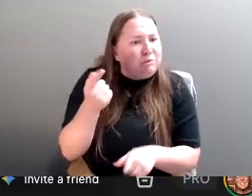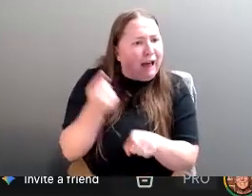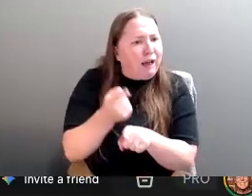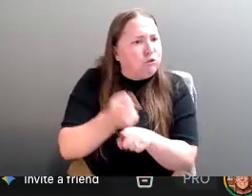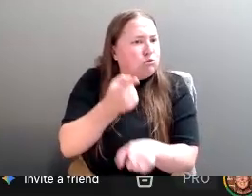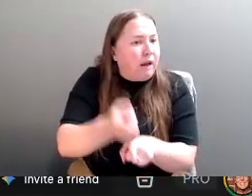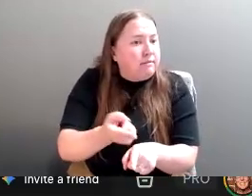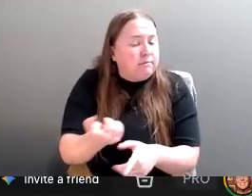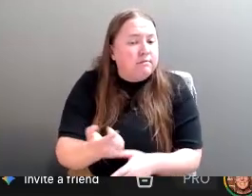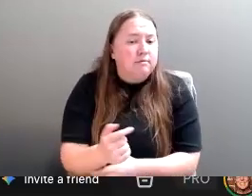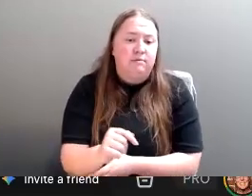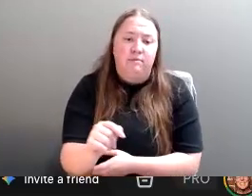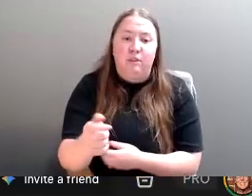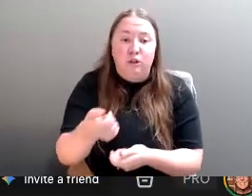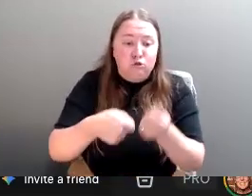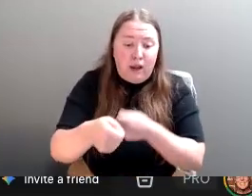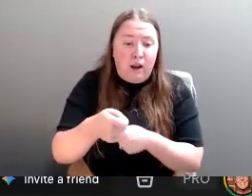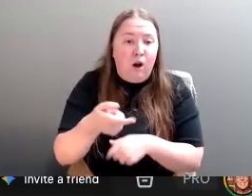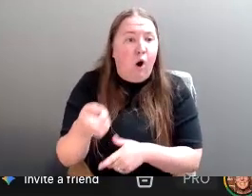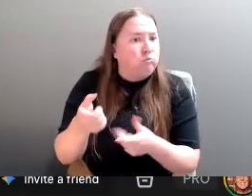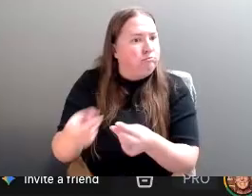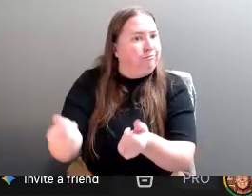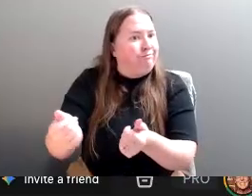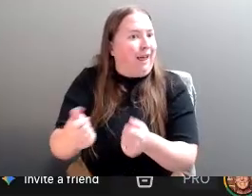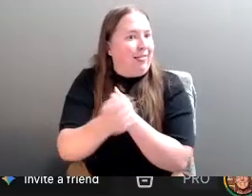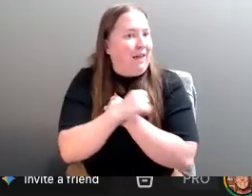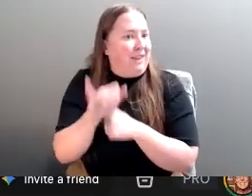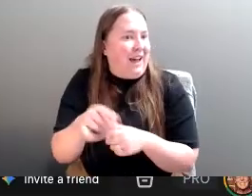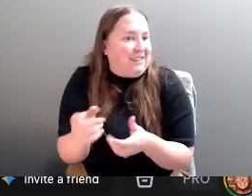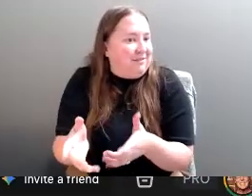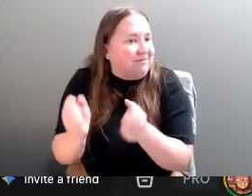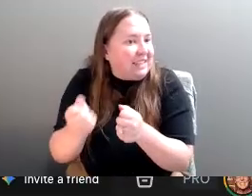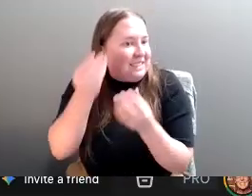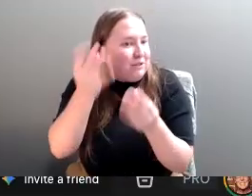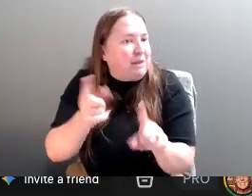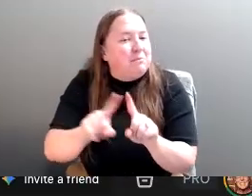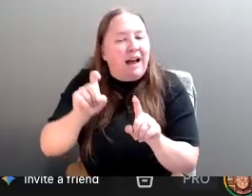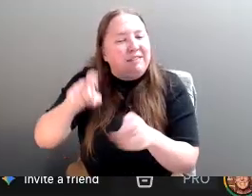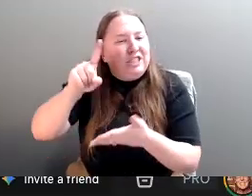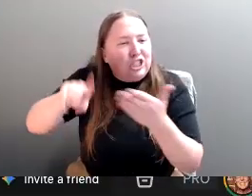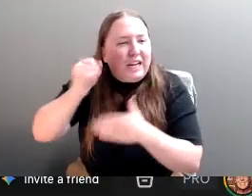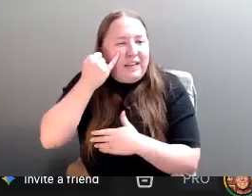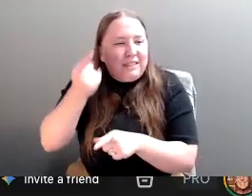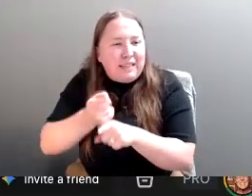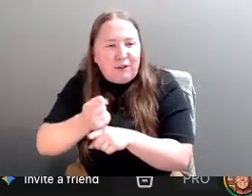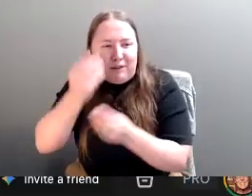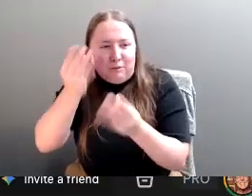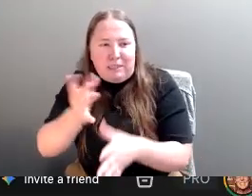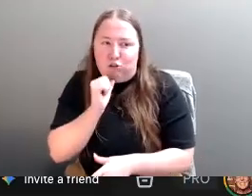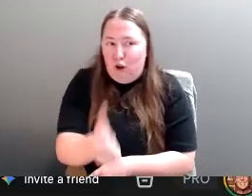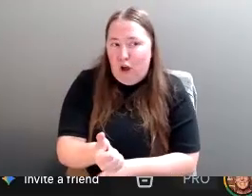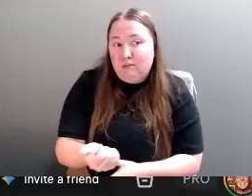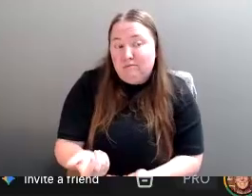for the most part. The trade-off is, okay, it's instantaneous now. I love that, but I gotta check it because otherwise it could be very